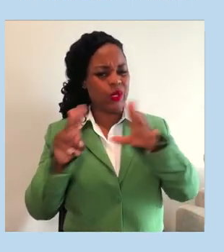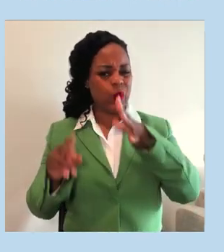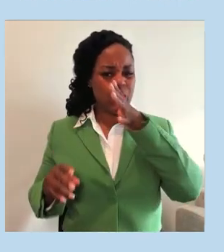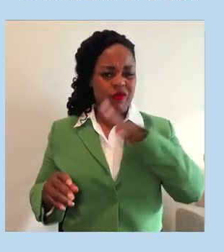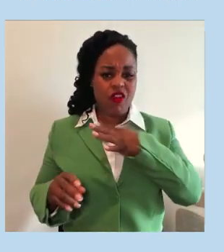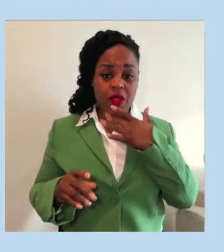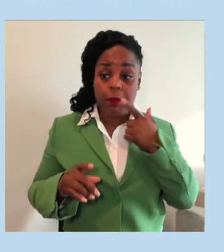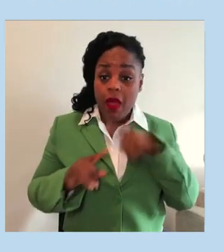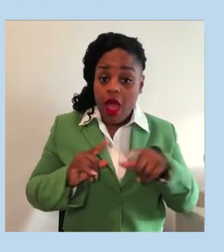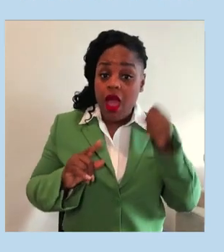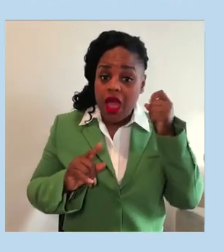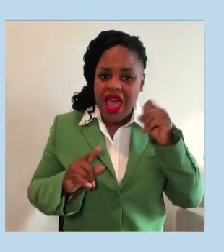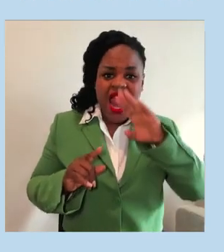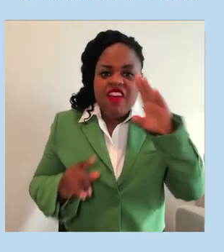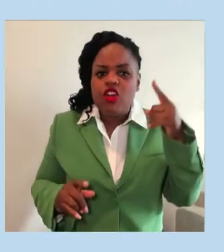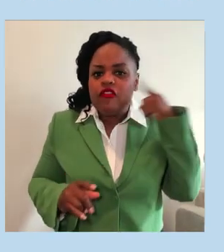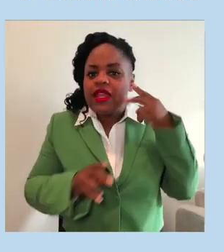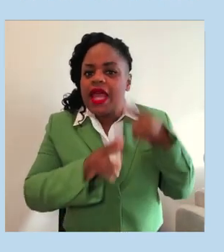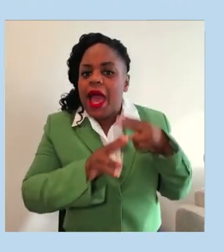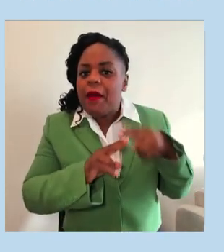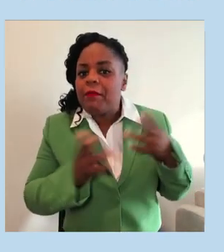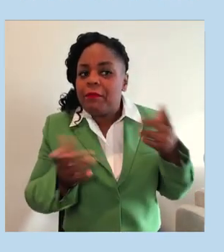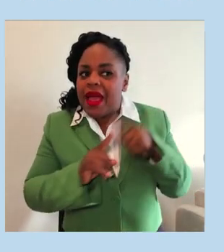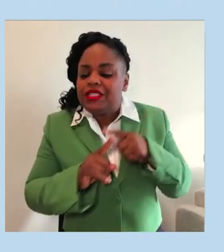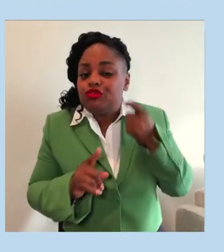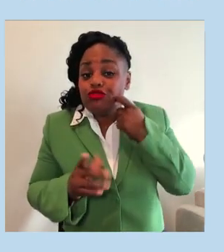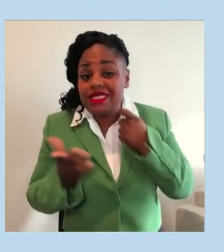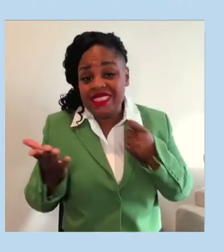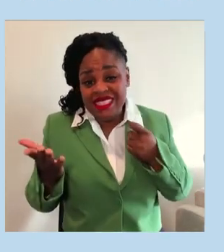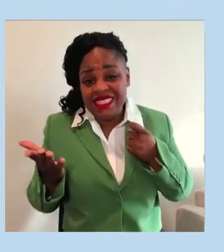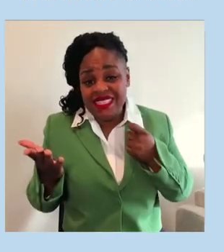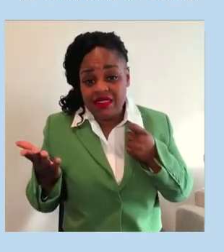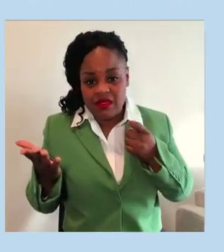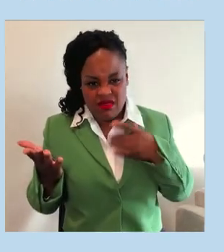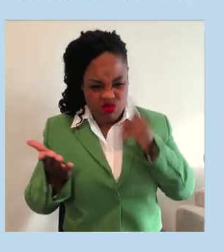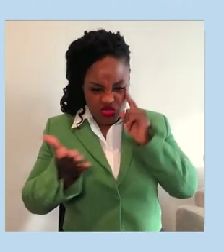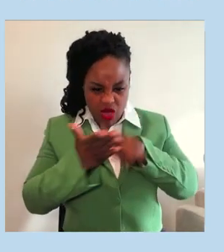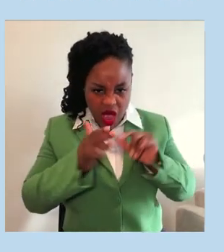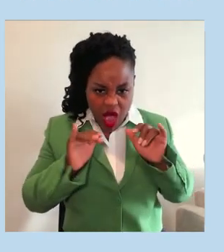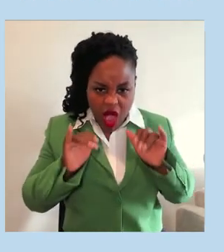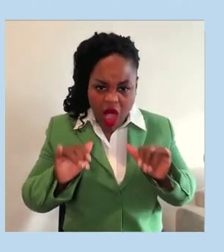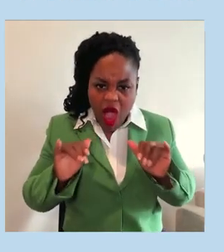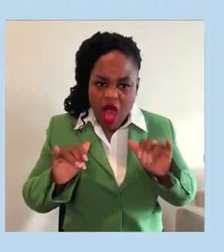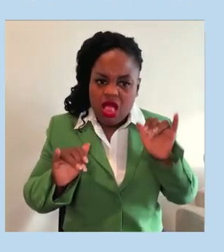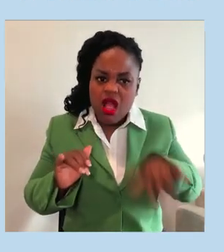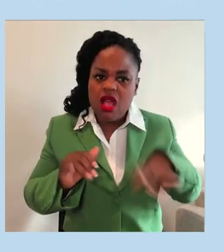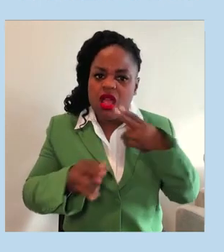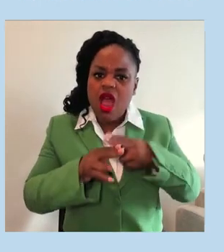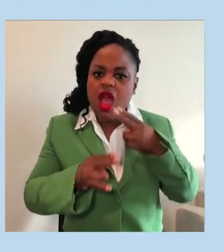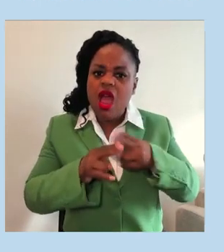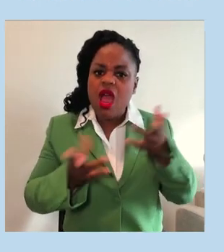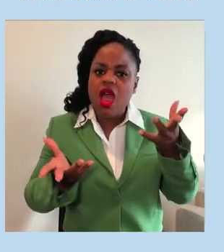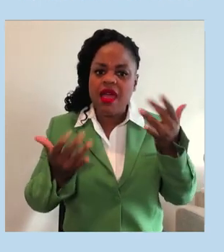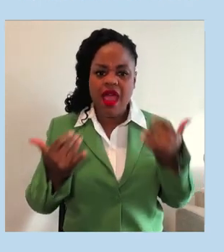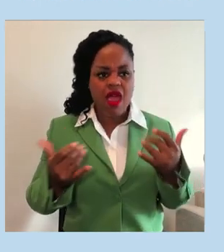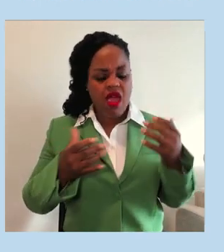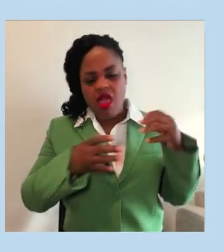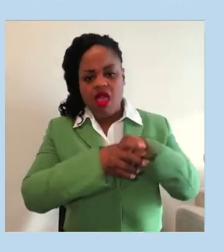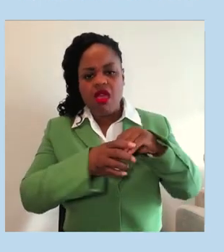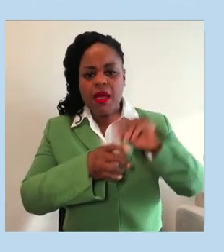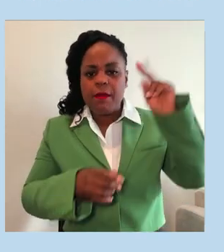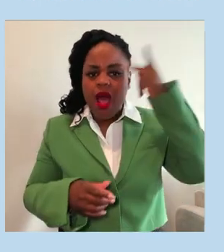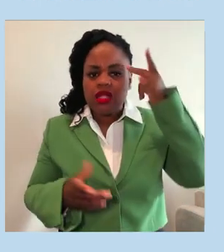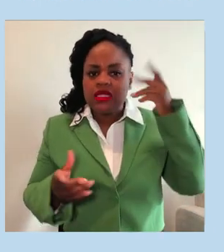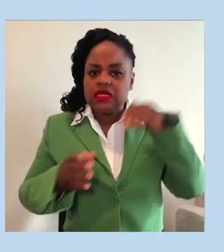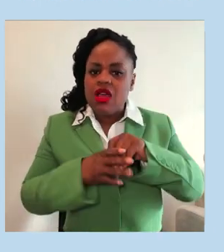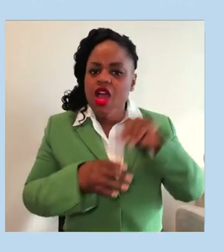or until I began my research for my Gold Award. And our goal should be to change that for the future generations of girls to come.